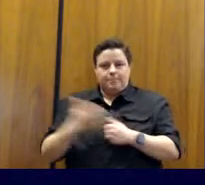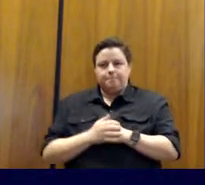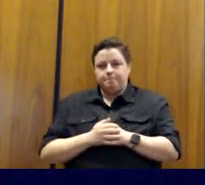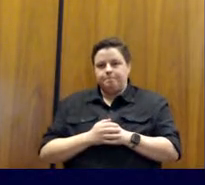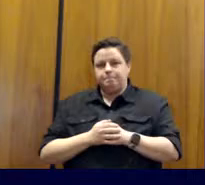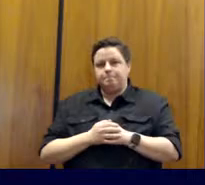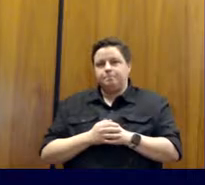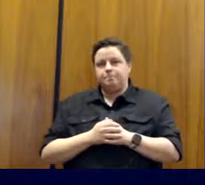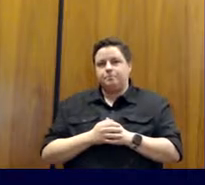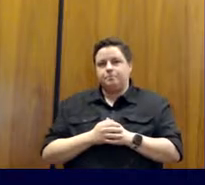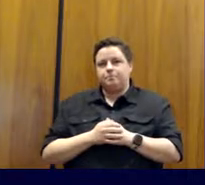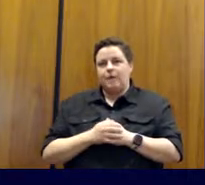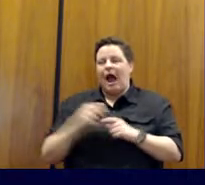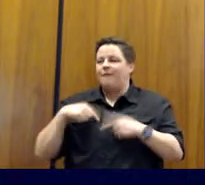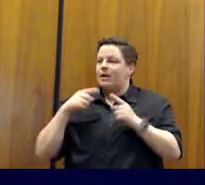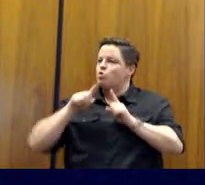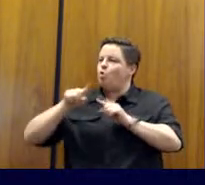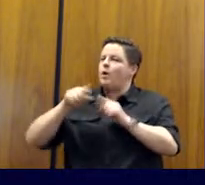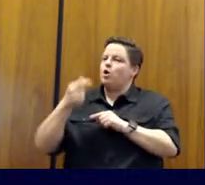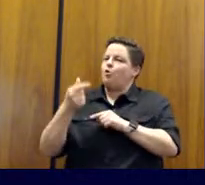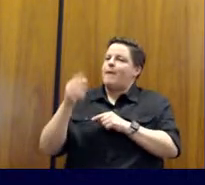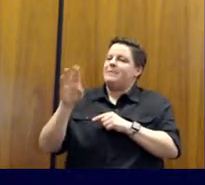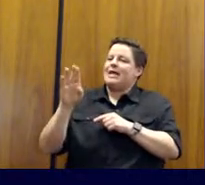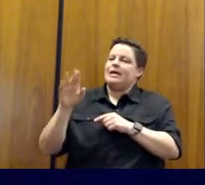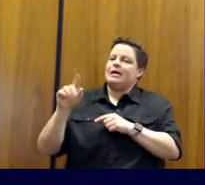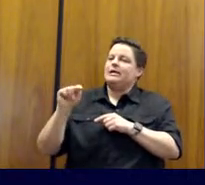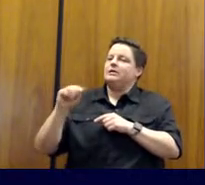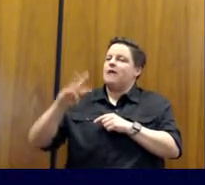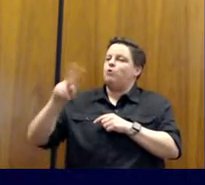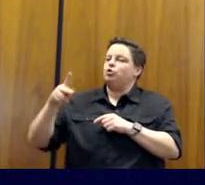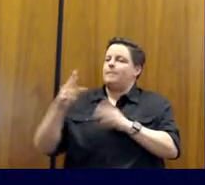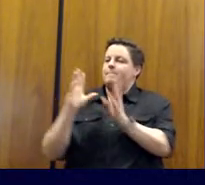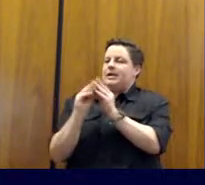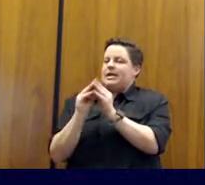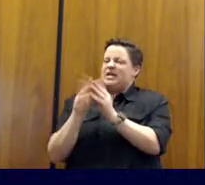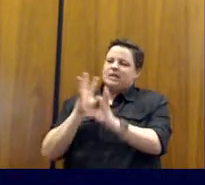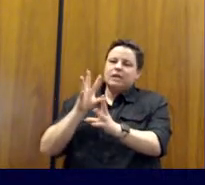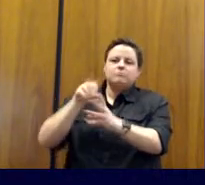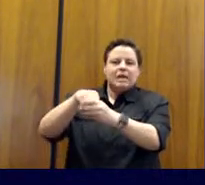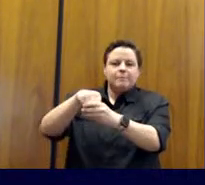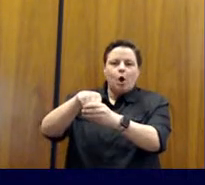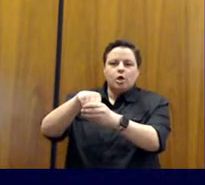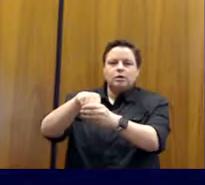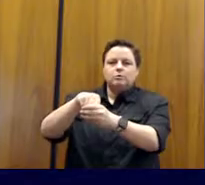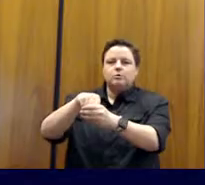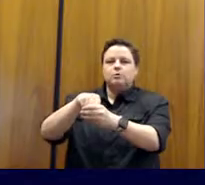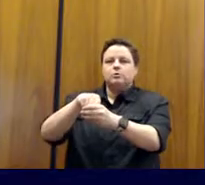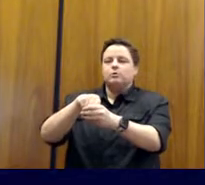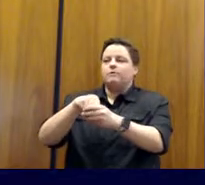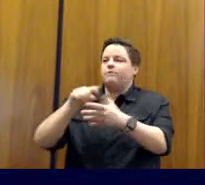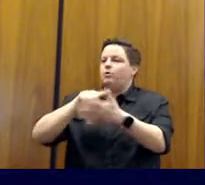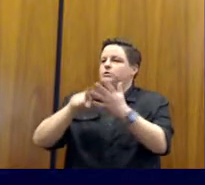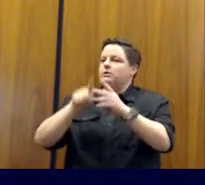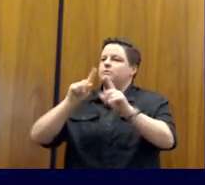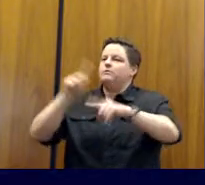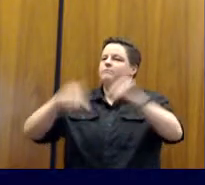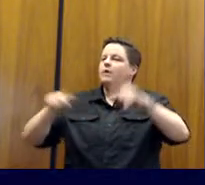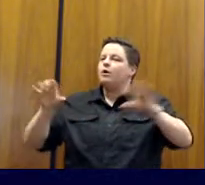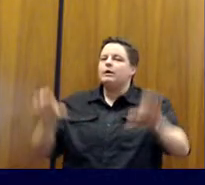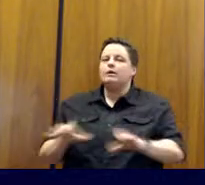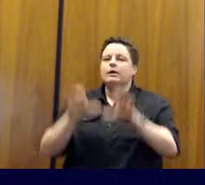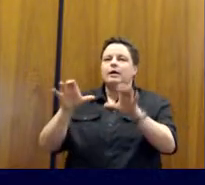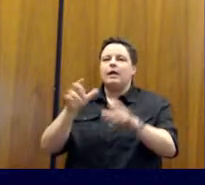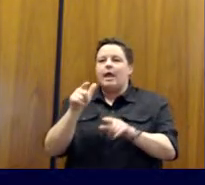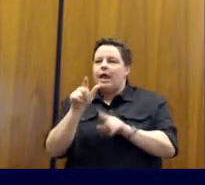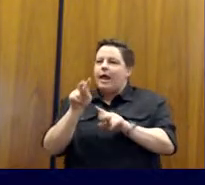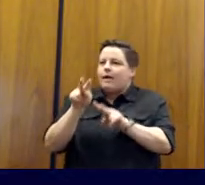I've been going to Grand Blanc Township meetings and taking part in the activities and